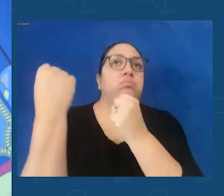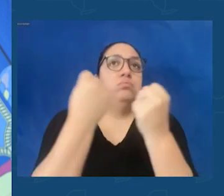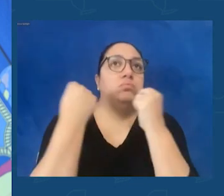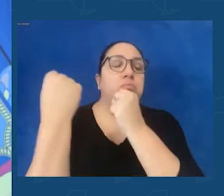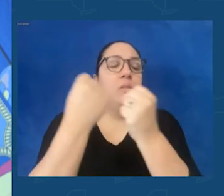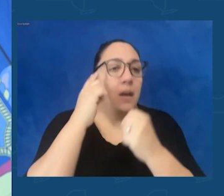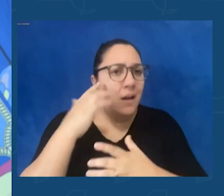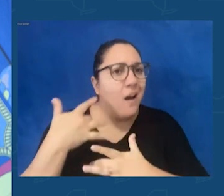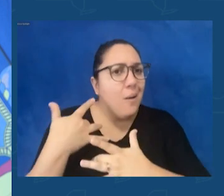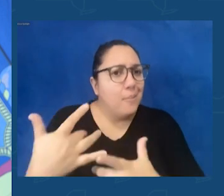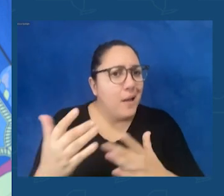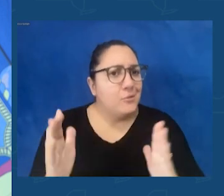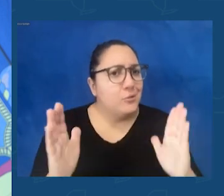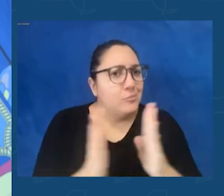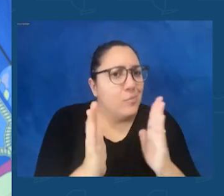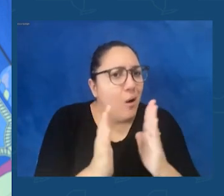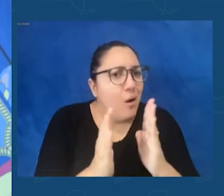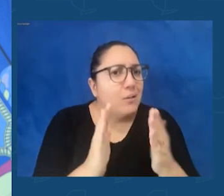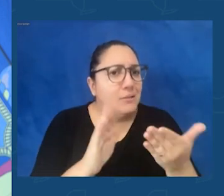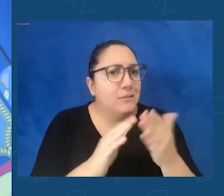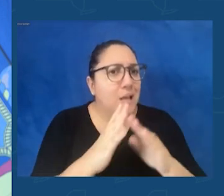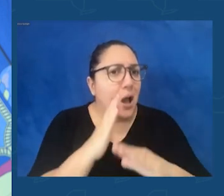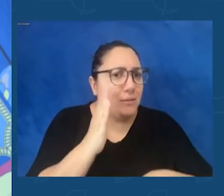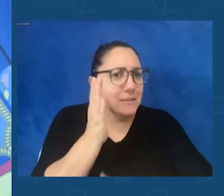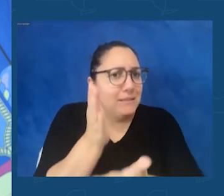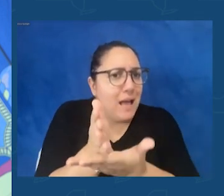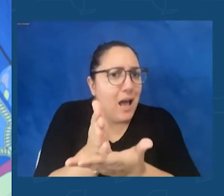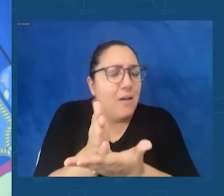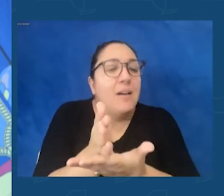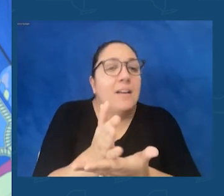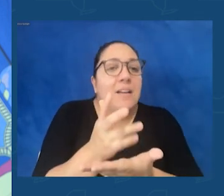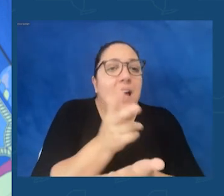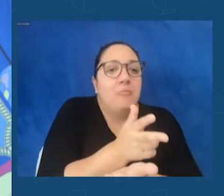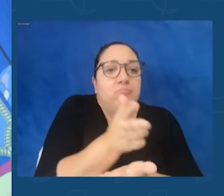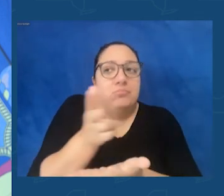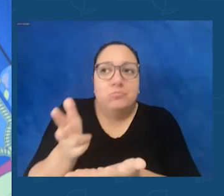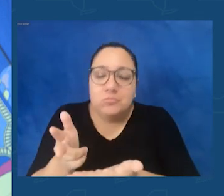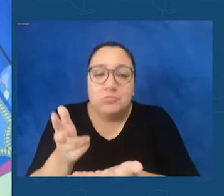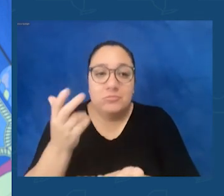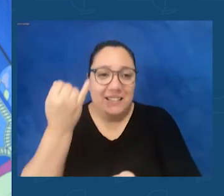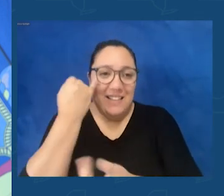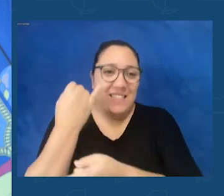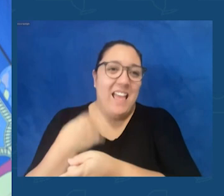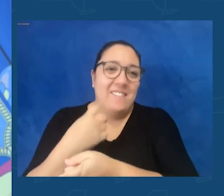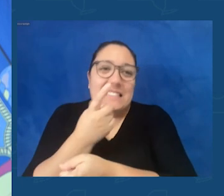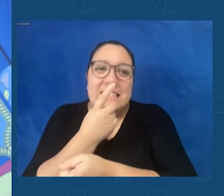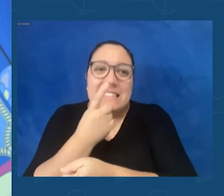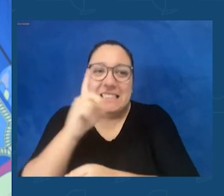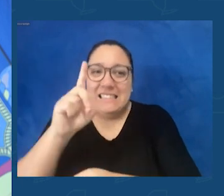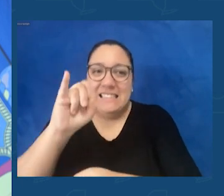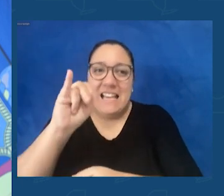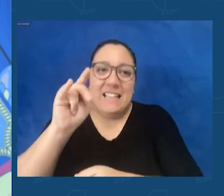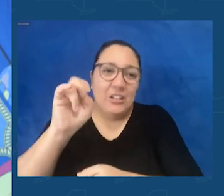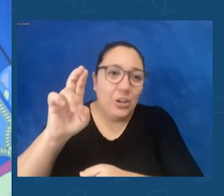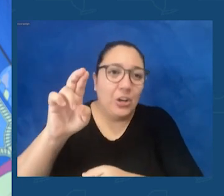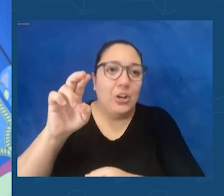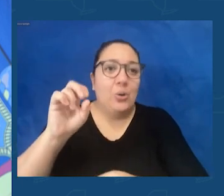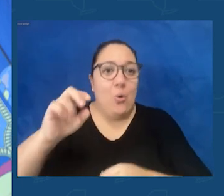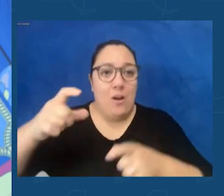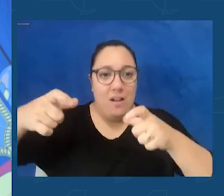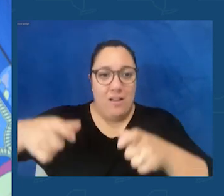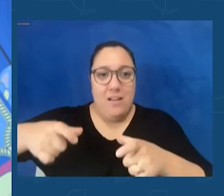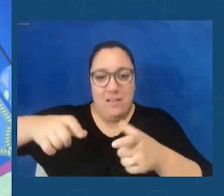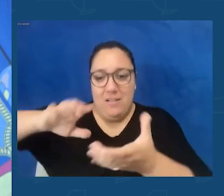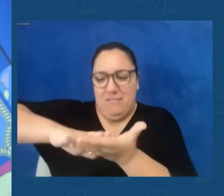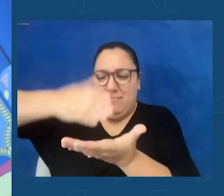as long as it has a diner or pancakes. I will pull over and just literally drive. Still do that as governor. People are always surprised. Is that the governor sitting there